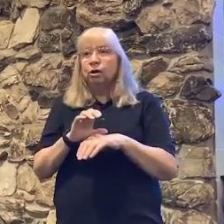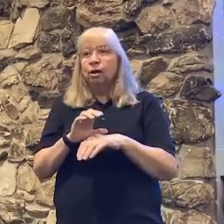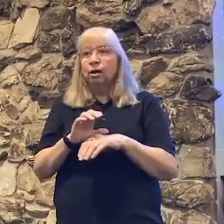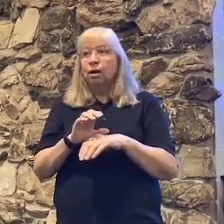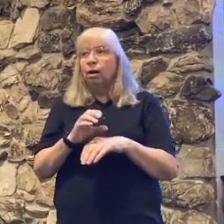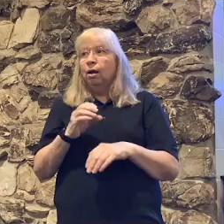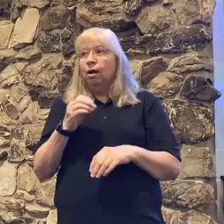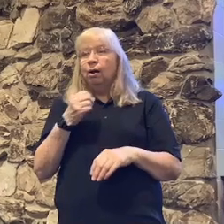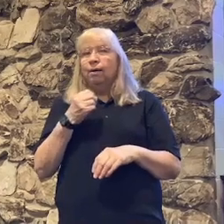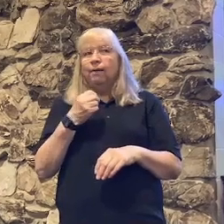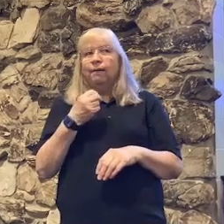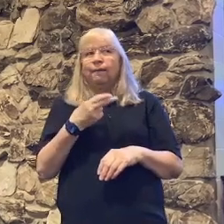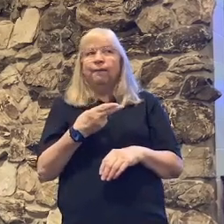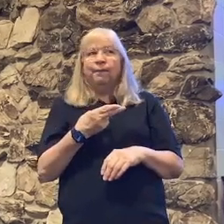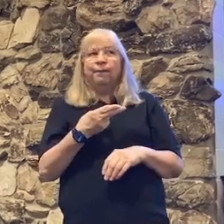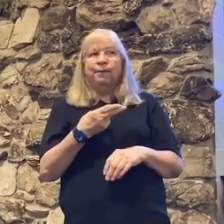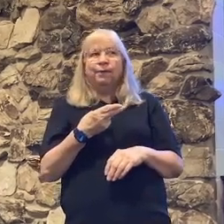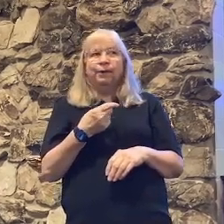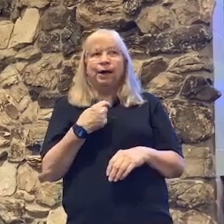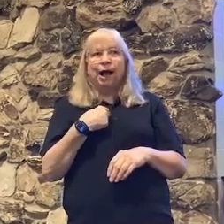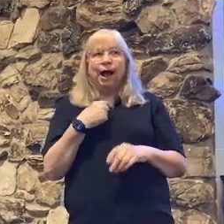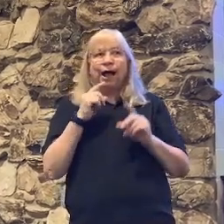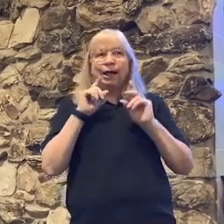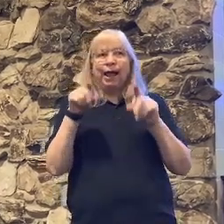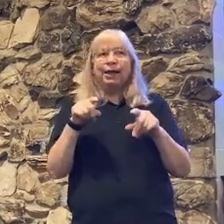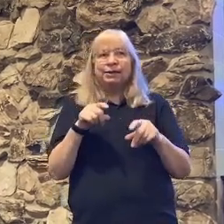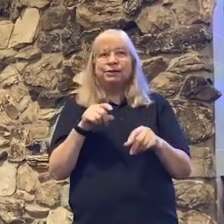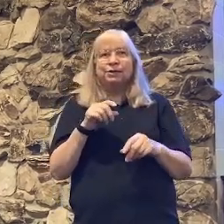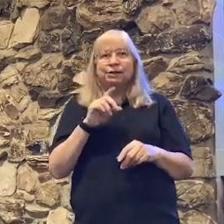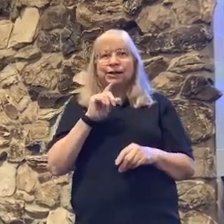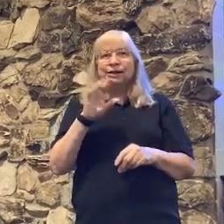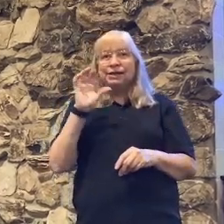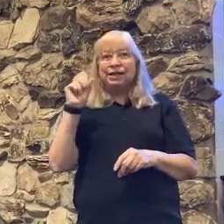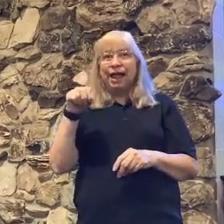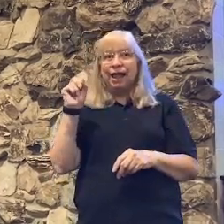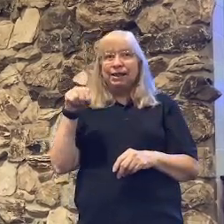Wow. My answer, of course, is yes.